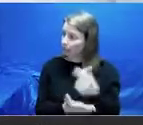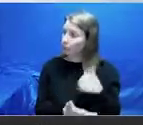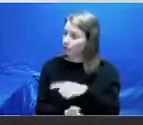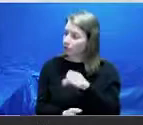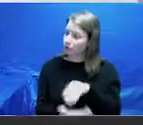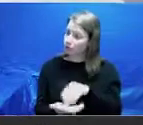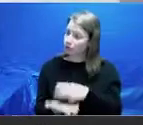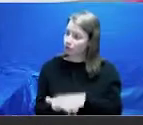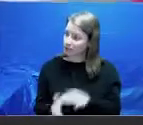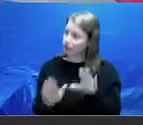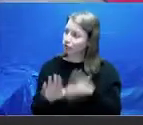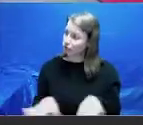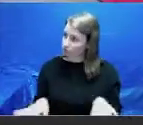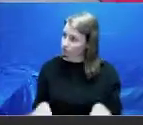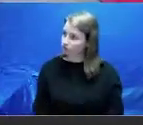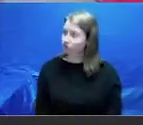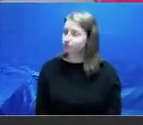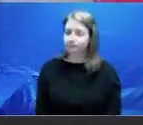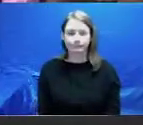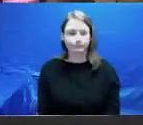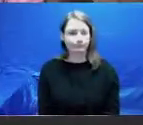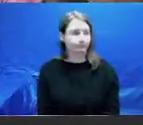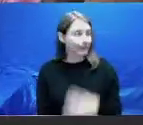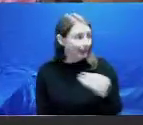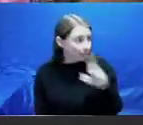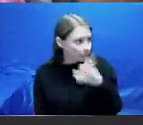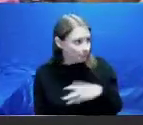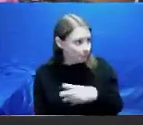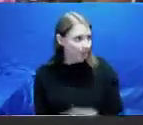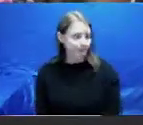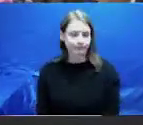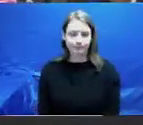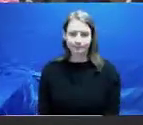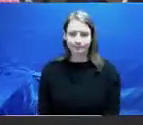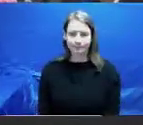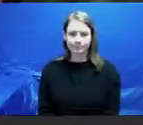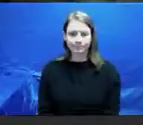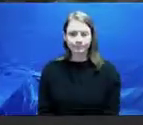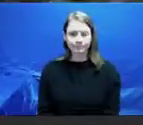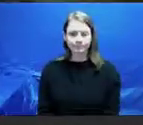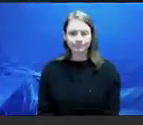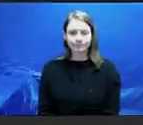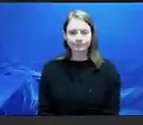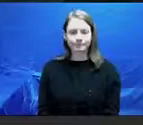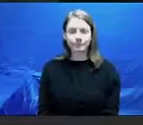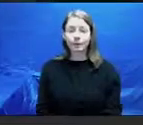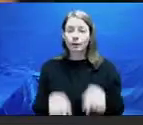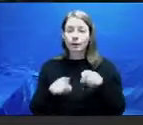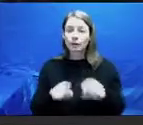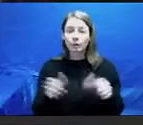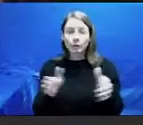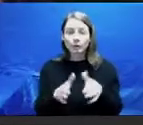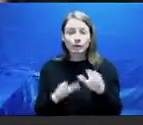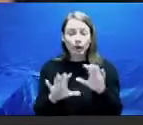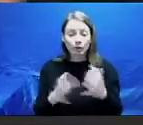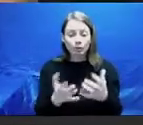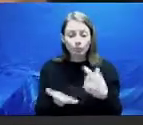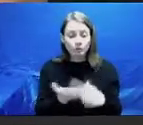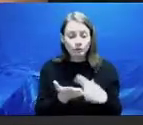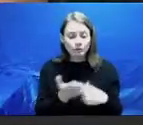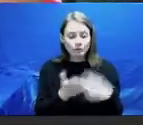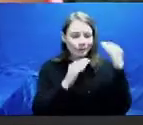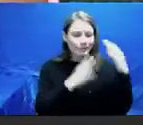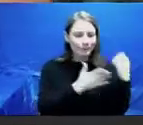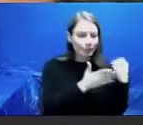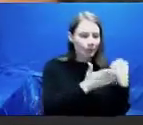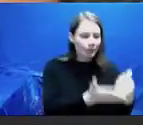women, right? Yeah, women and children. During their small group discussions, Jennifer helps students work through their ideas about the